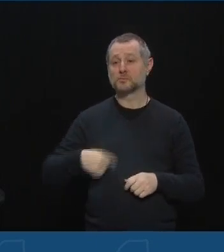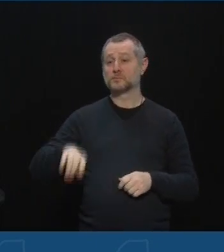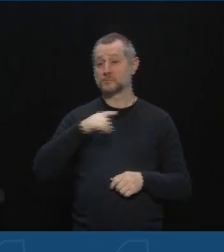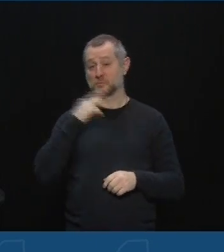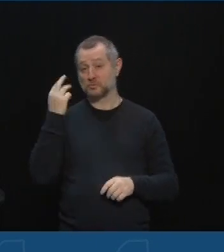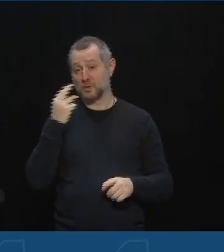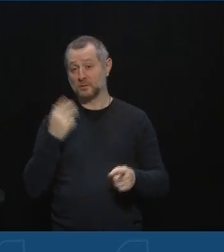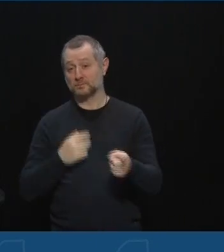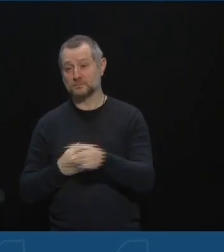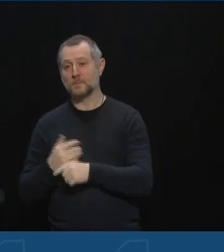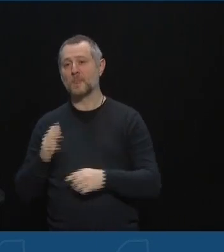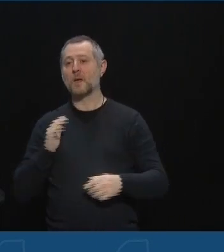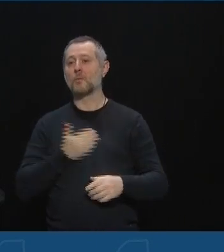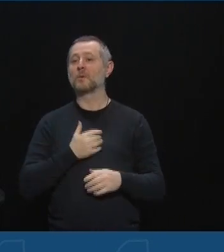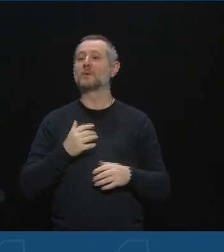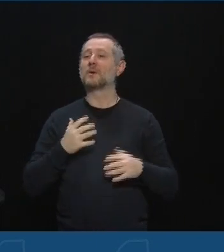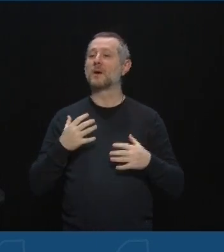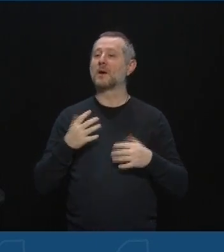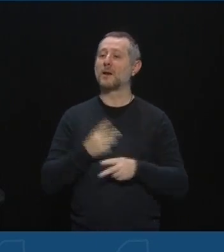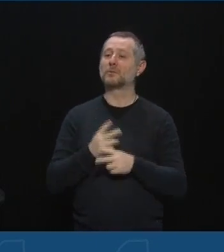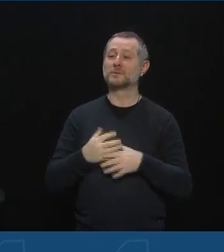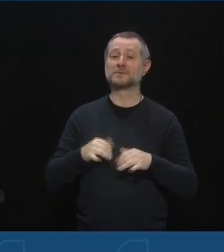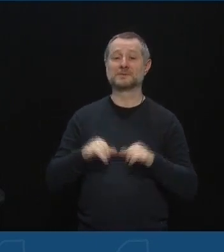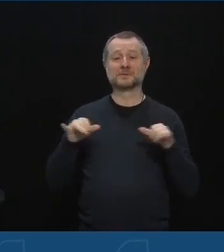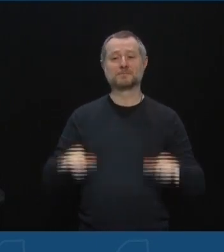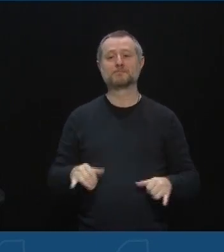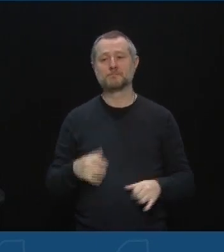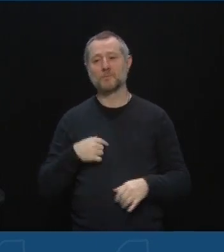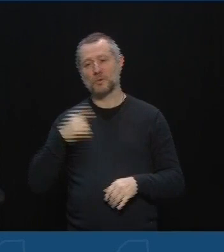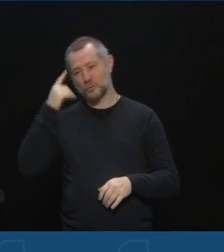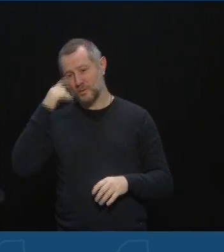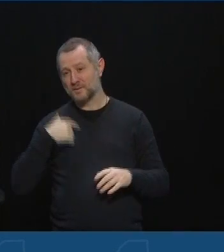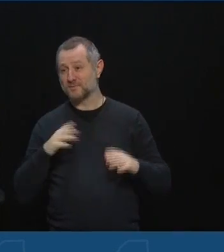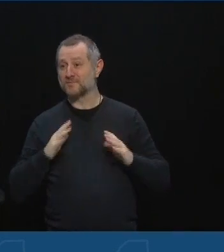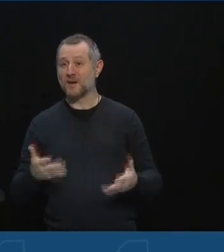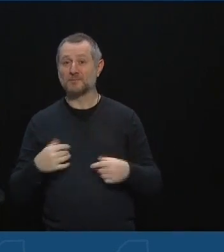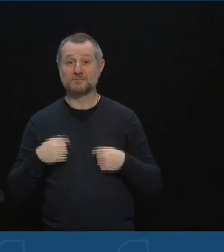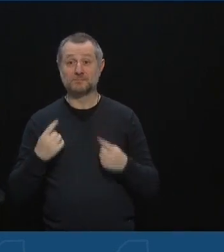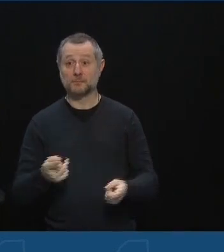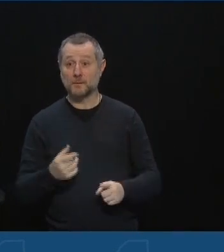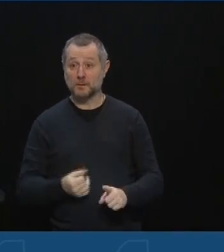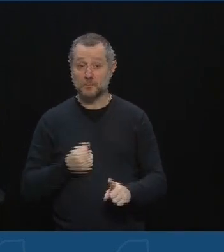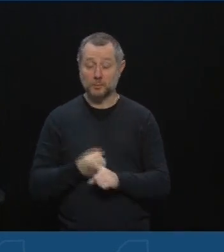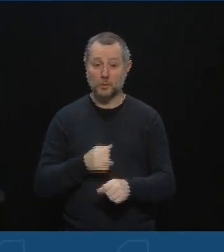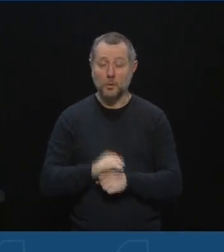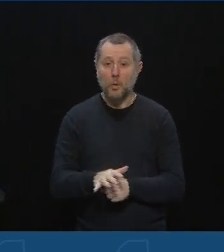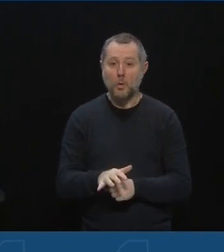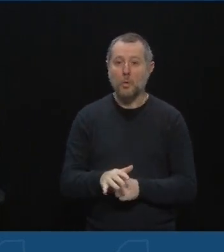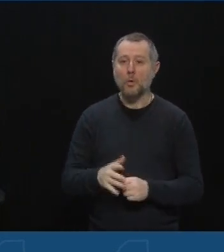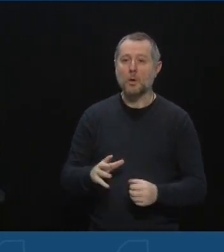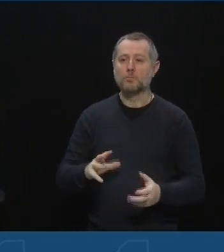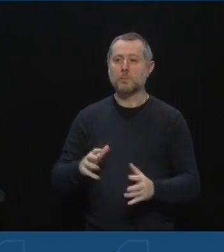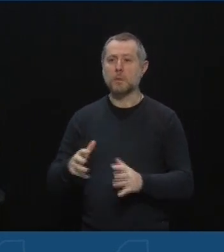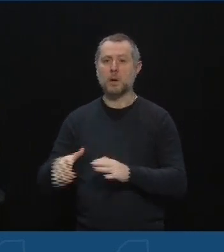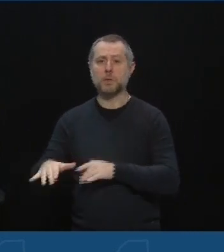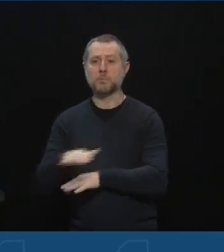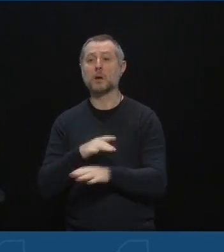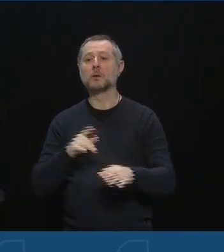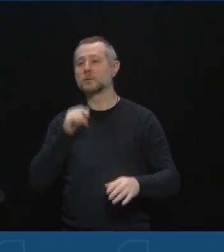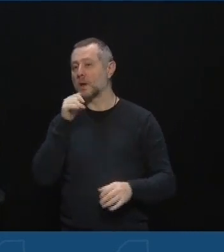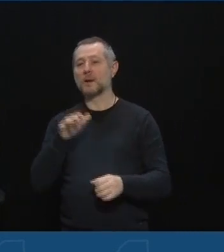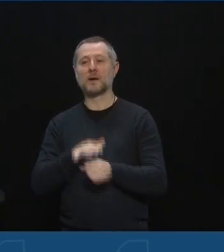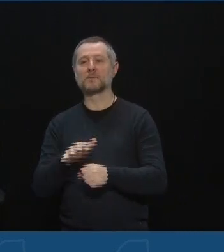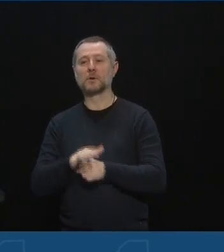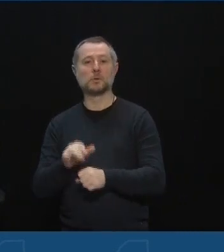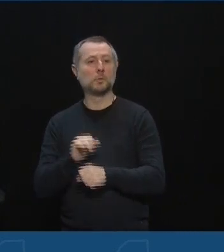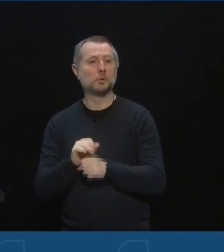fractures in our health care system, it came to light during this pandemic. We knew you're heading toward a shortage of health care workers. We saw that back in